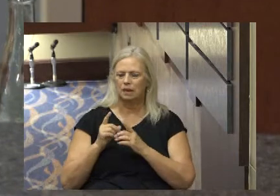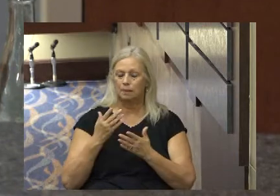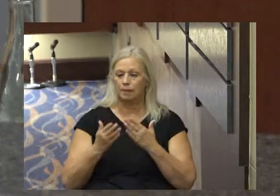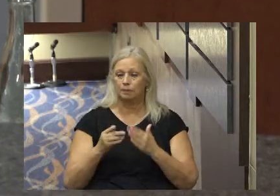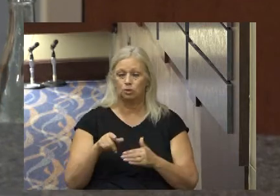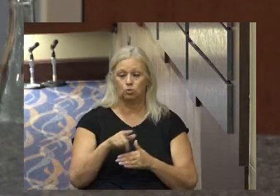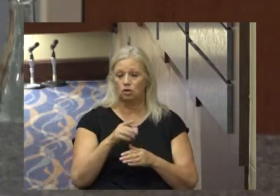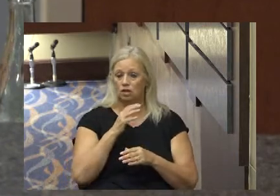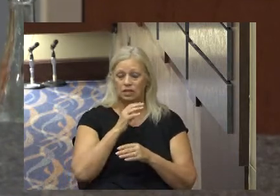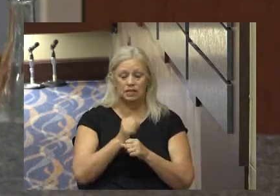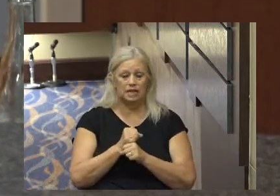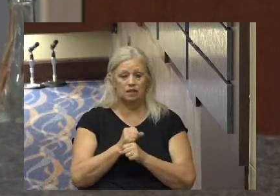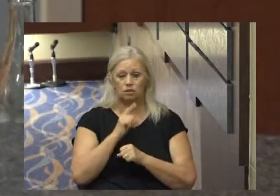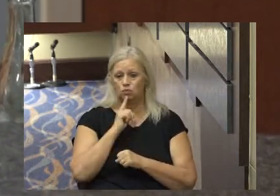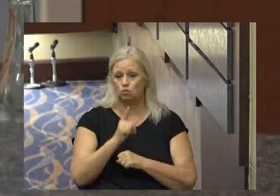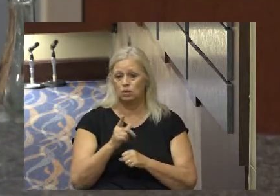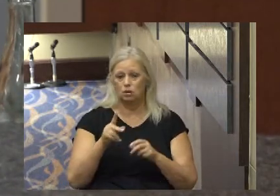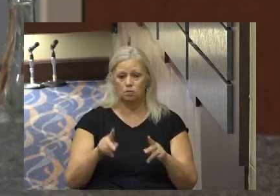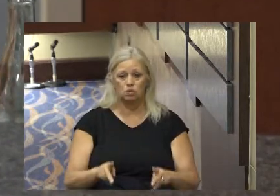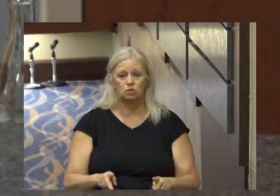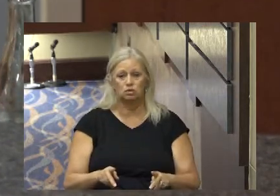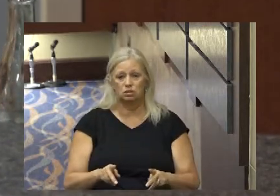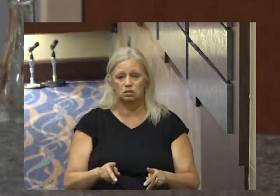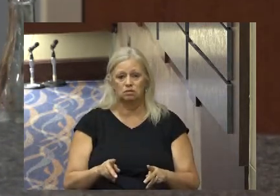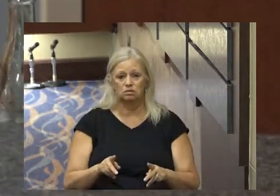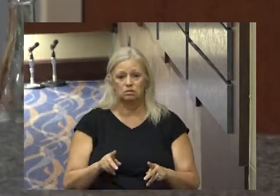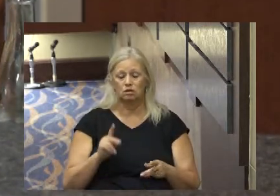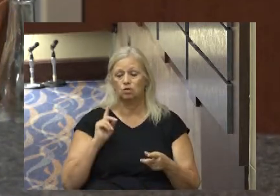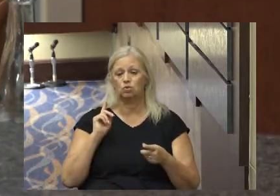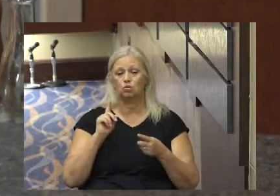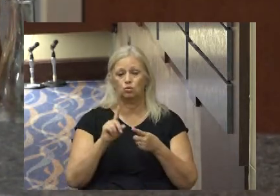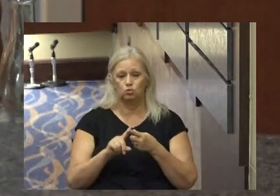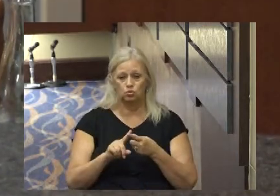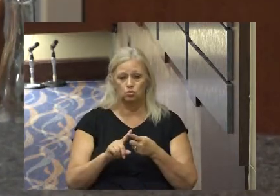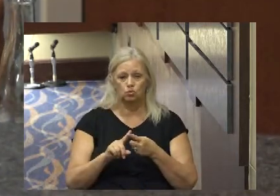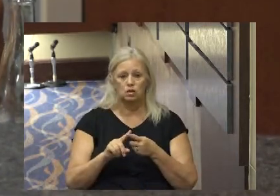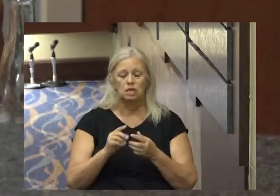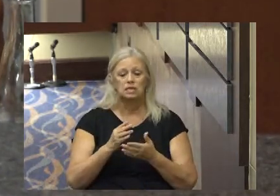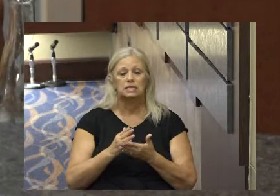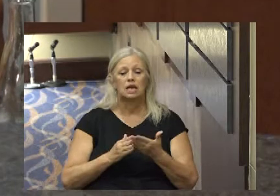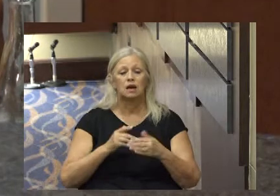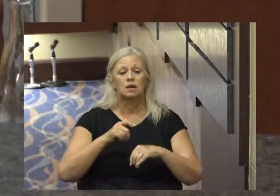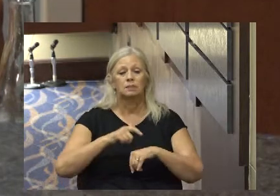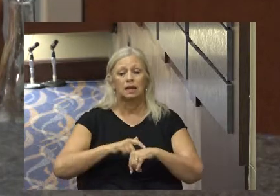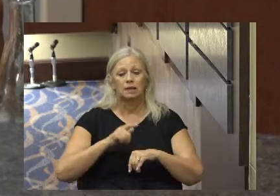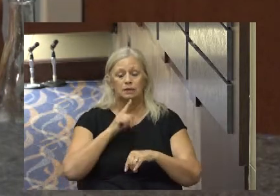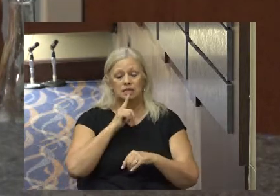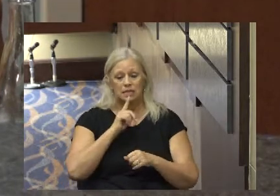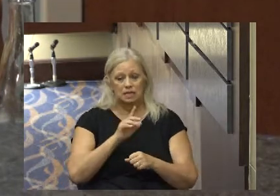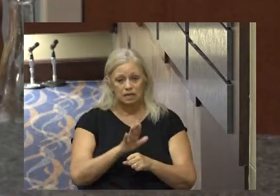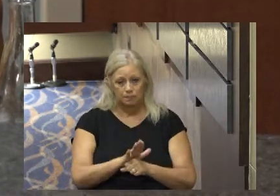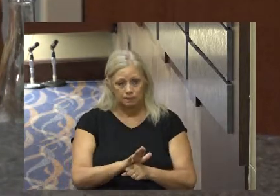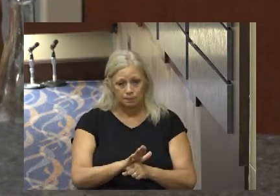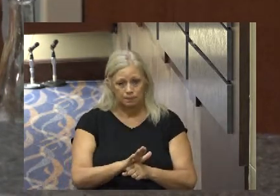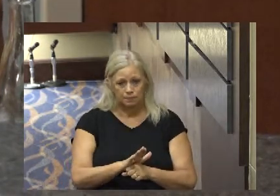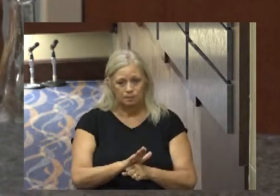real person until some time in the commitment. And I truly